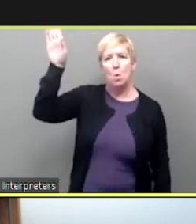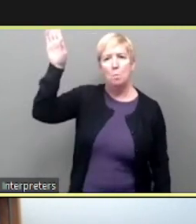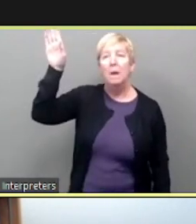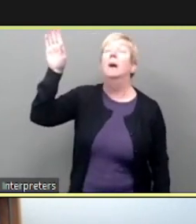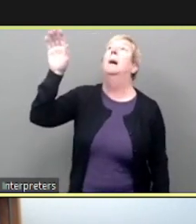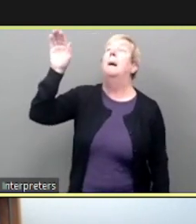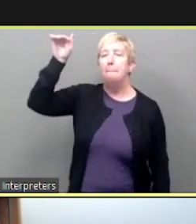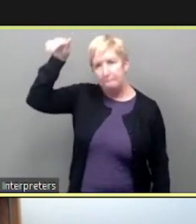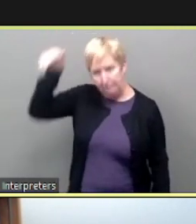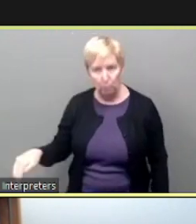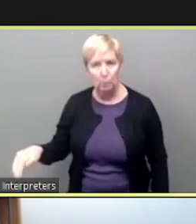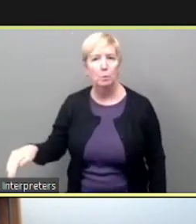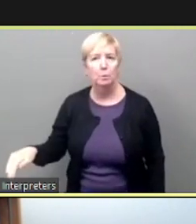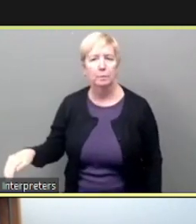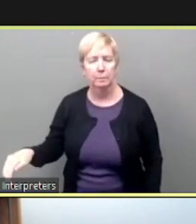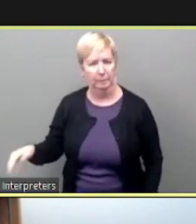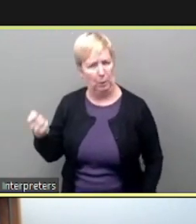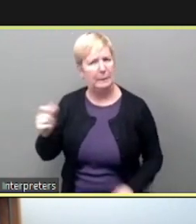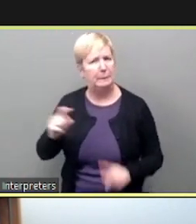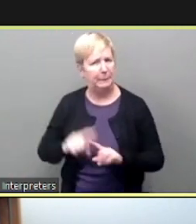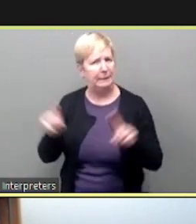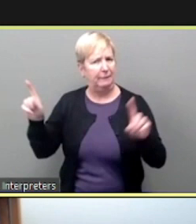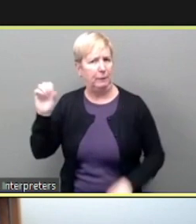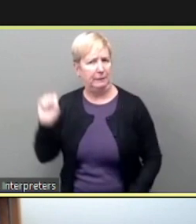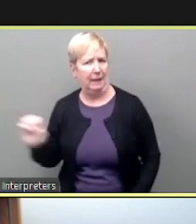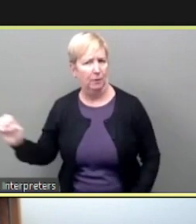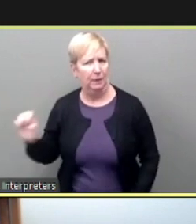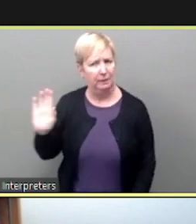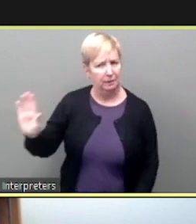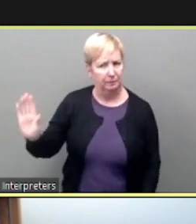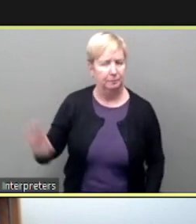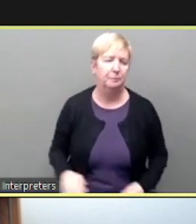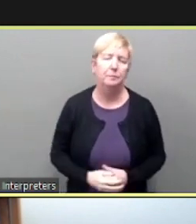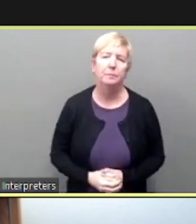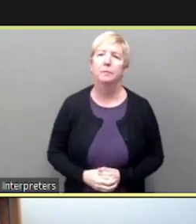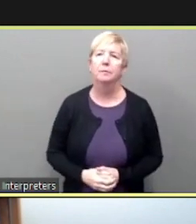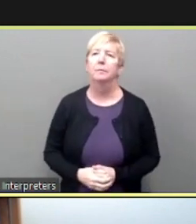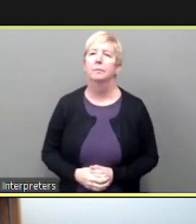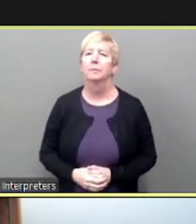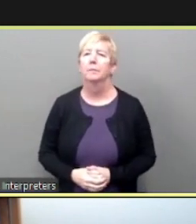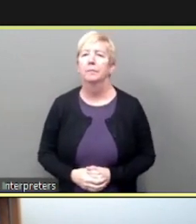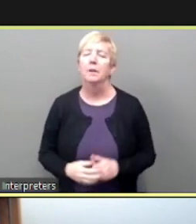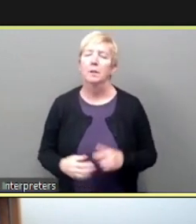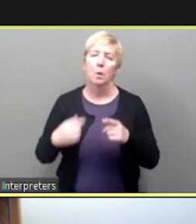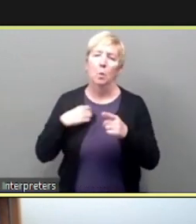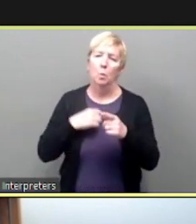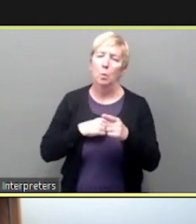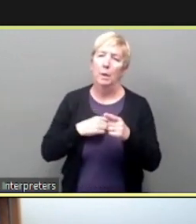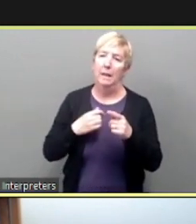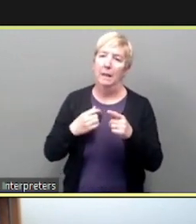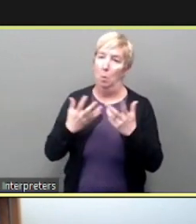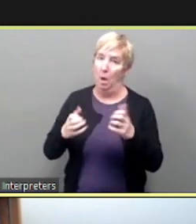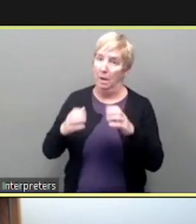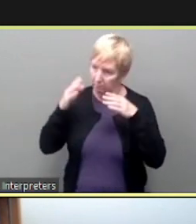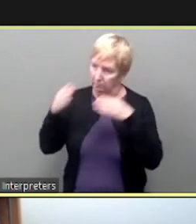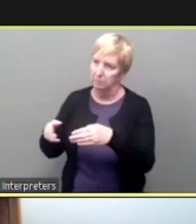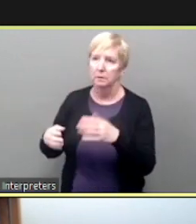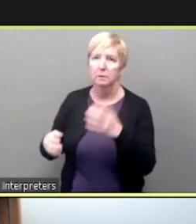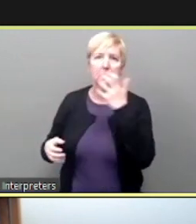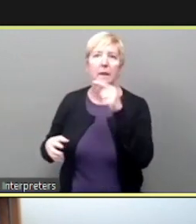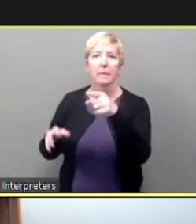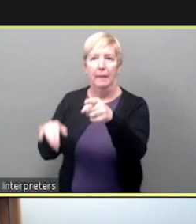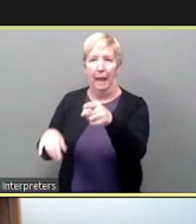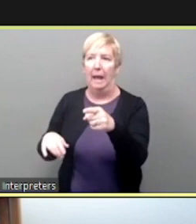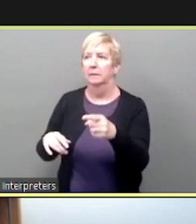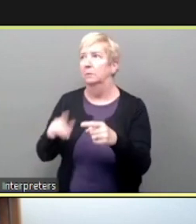sharp decline. So different from what we've seen in other regions, and we certainly want to zone in that this is a welcome reprieve